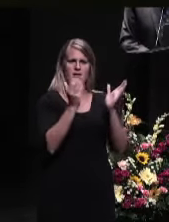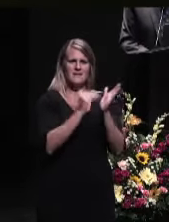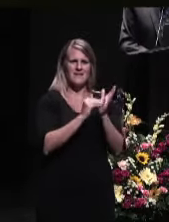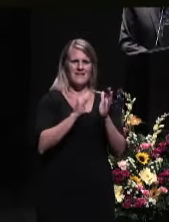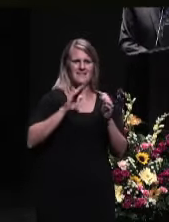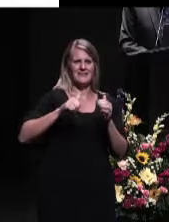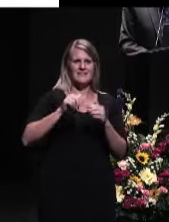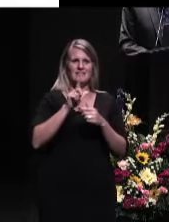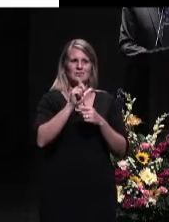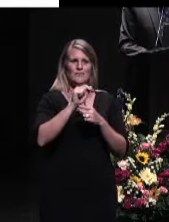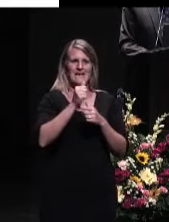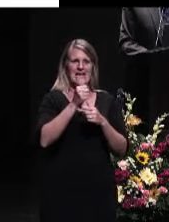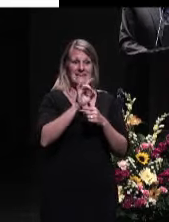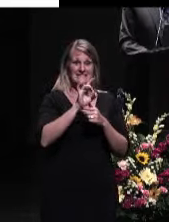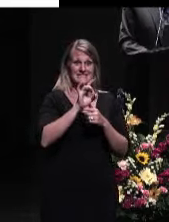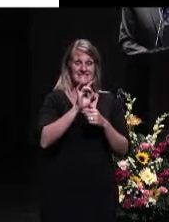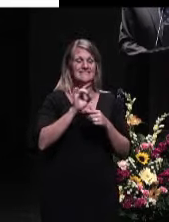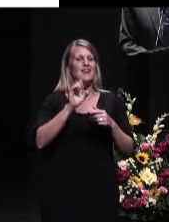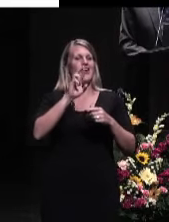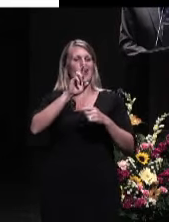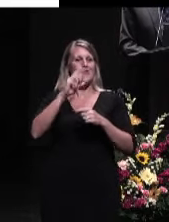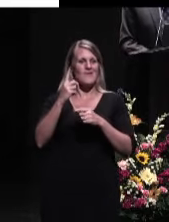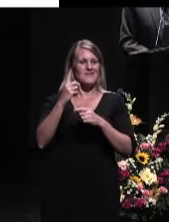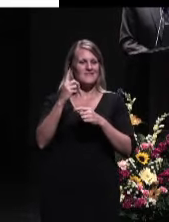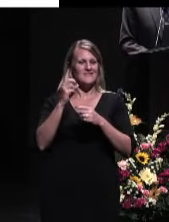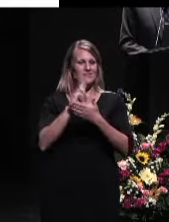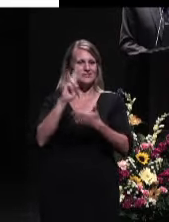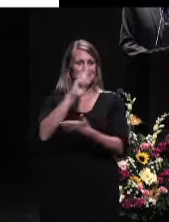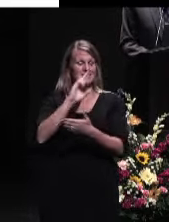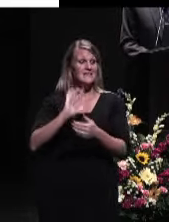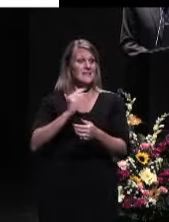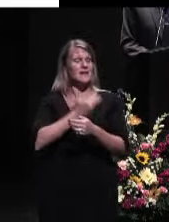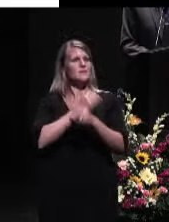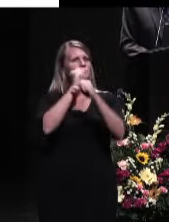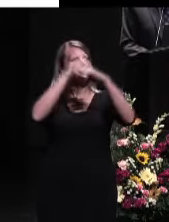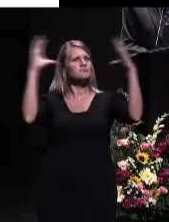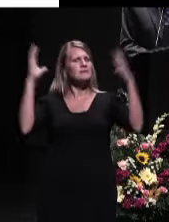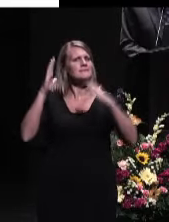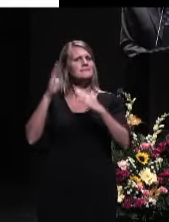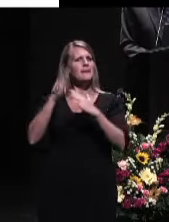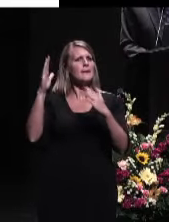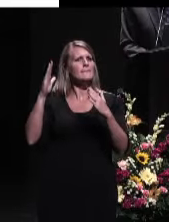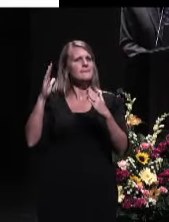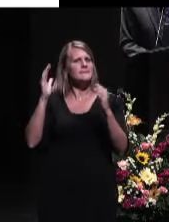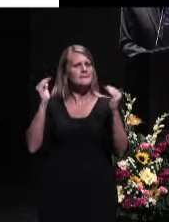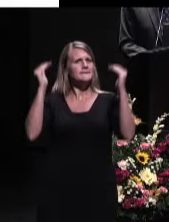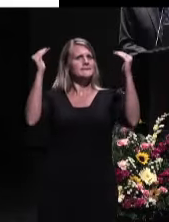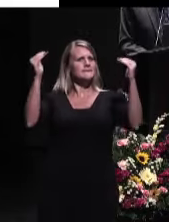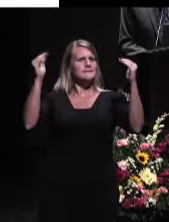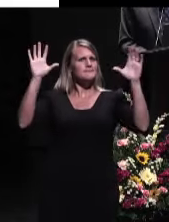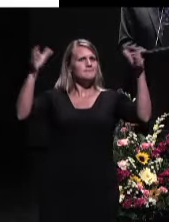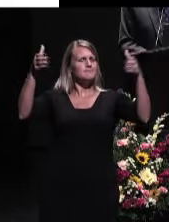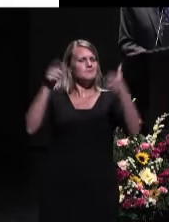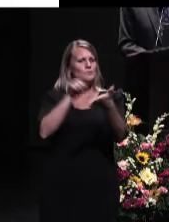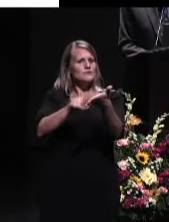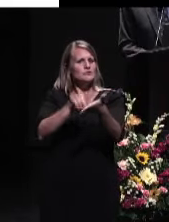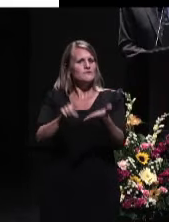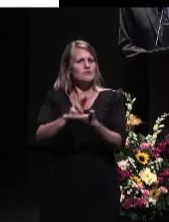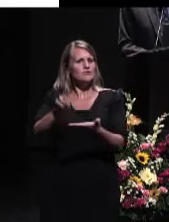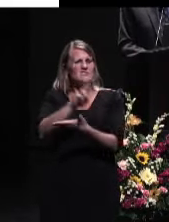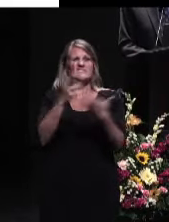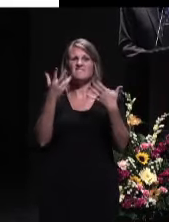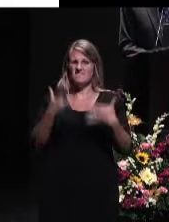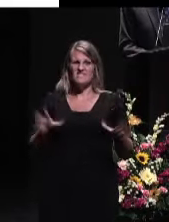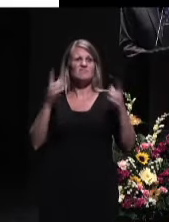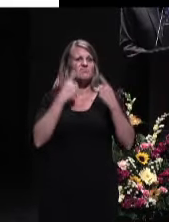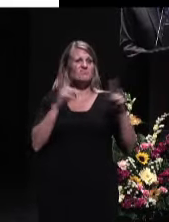an R1 university. As you know, our vision is to become a top-tier research university. We have achieved that